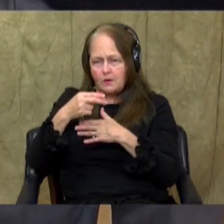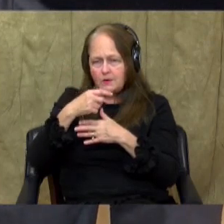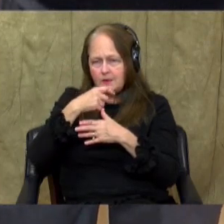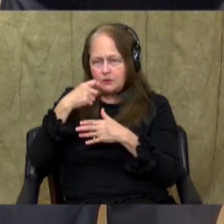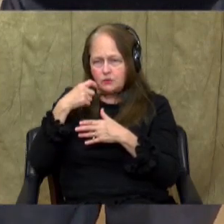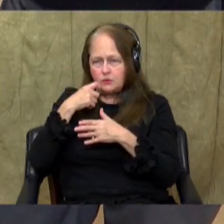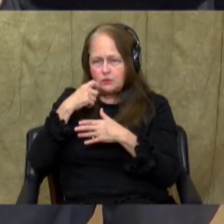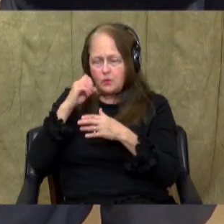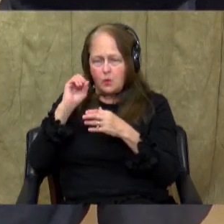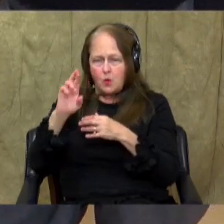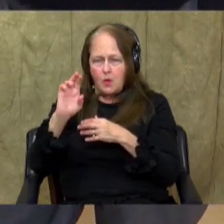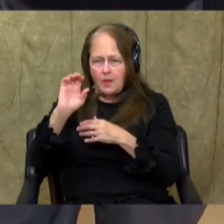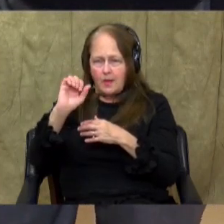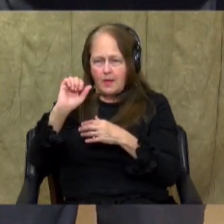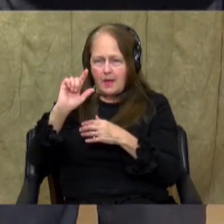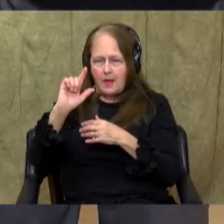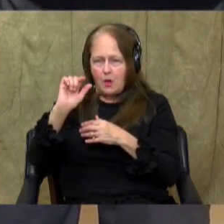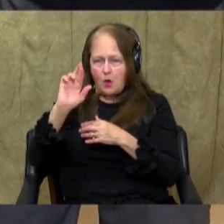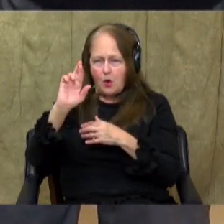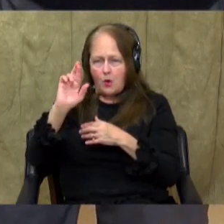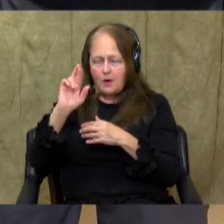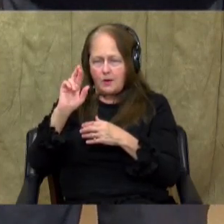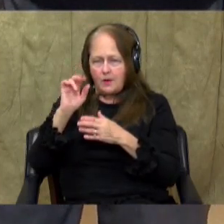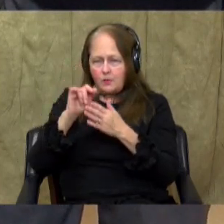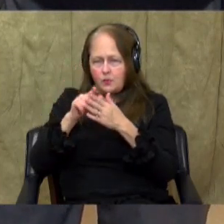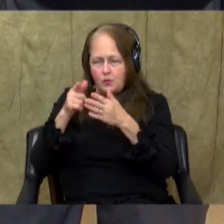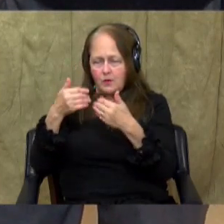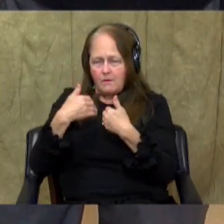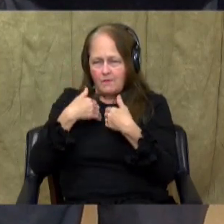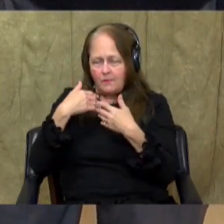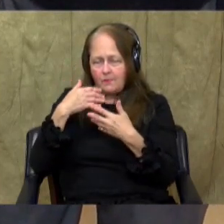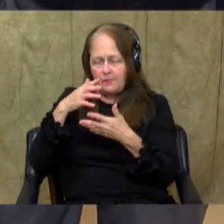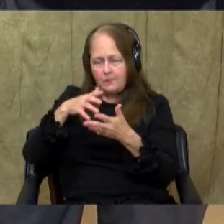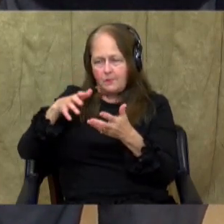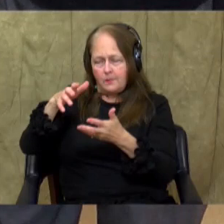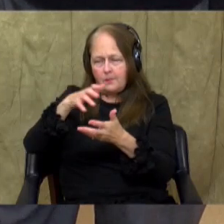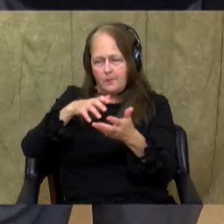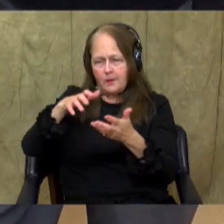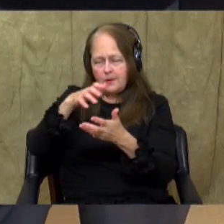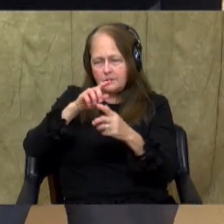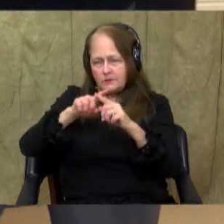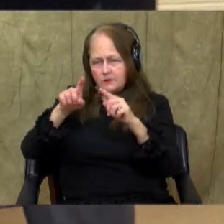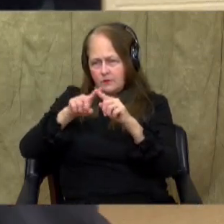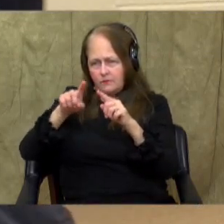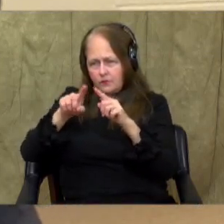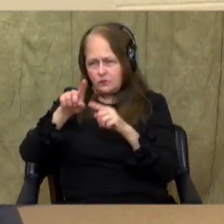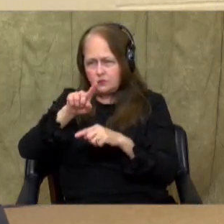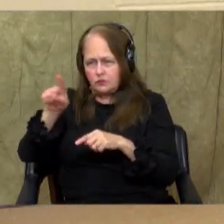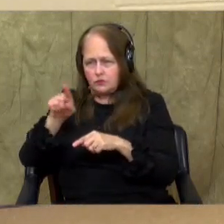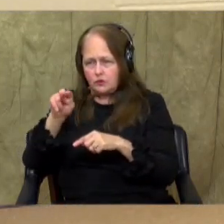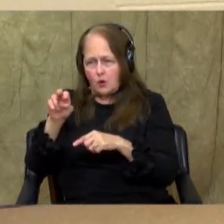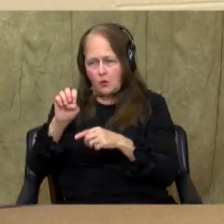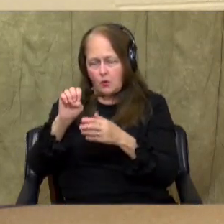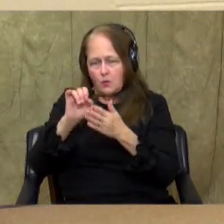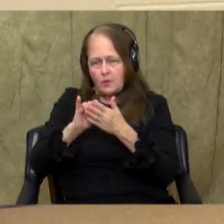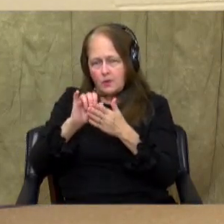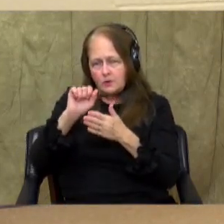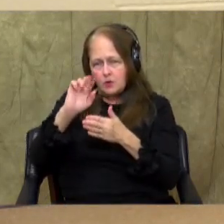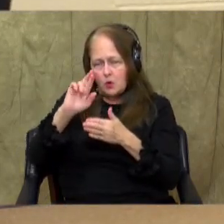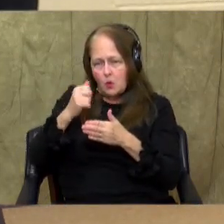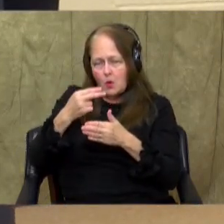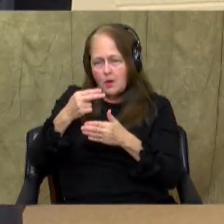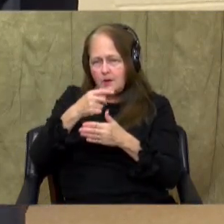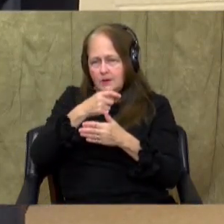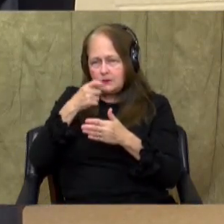Kalahari Desert. And a transition zone is when you have mixtures of two different zones. So we can rule out the Sahara Desert